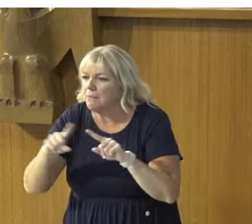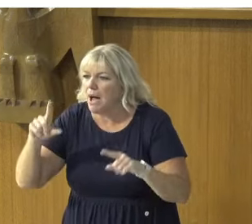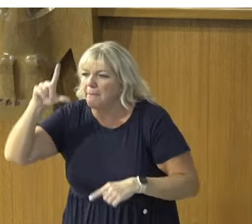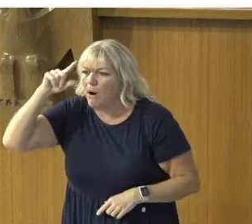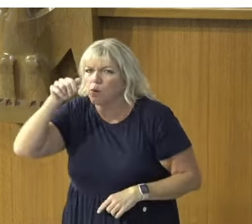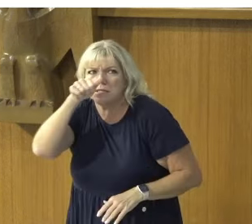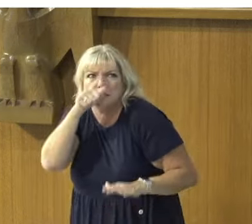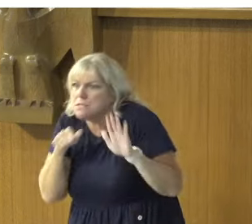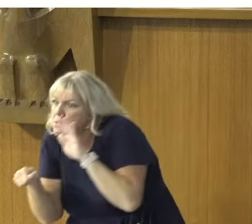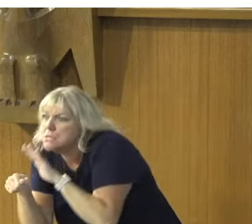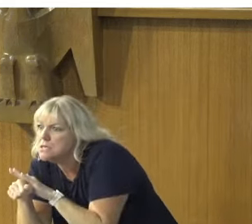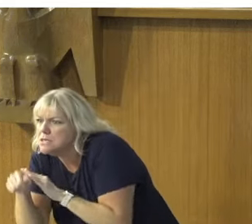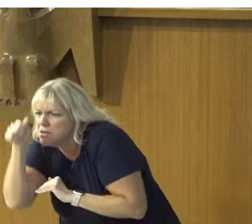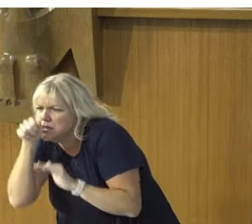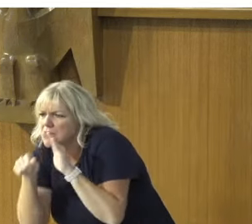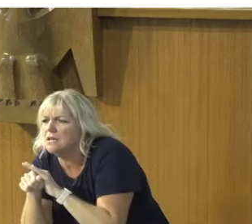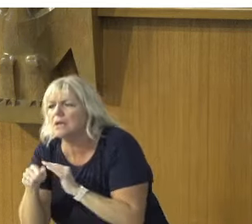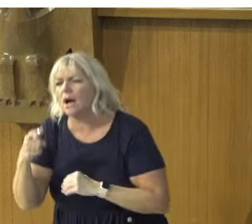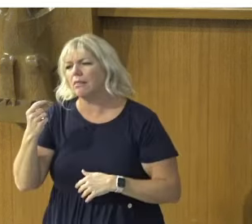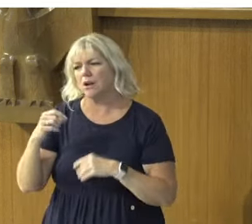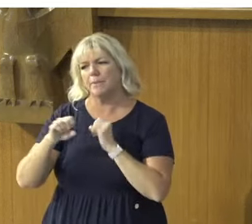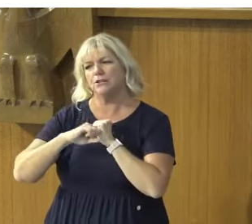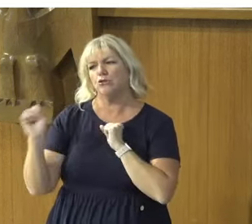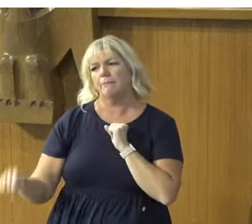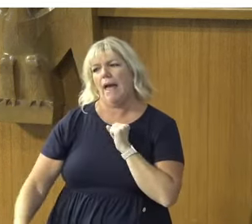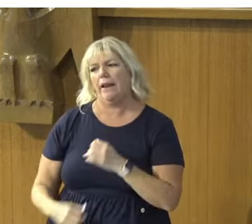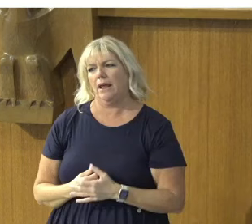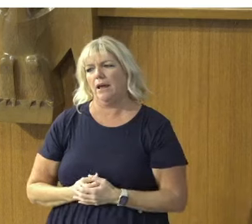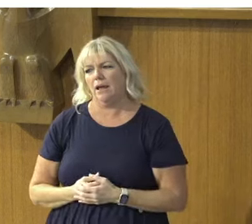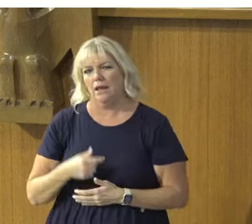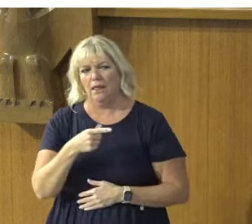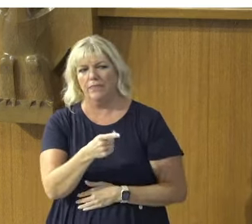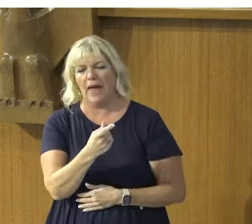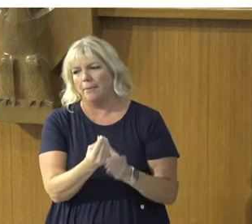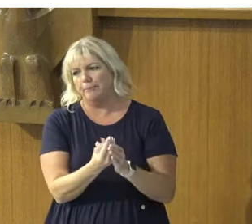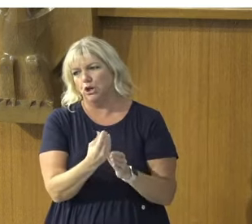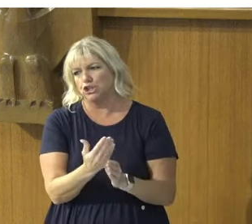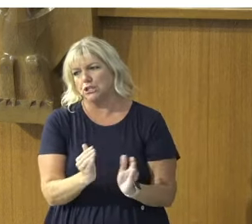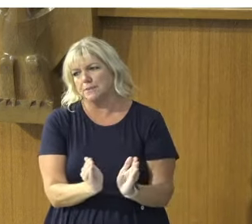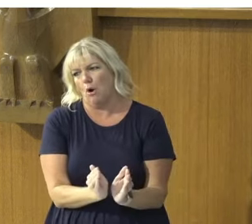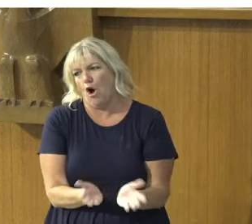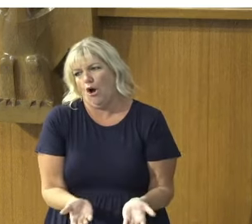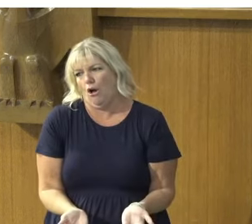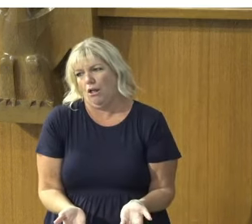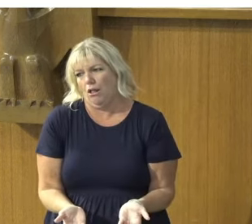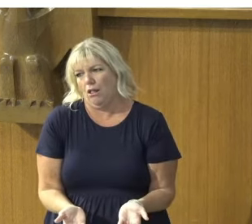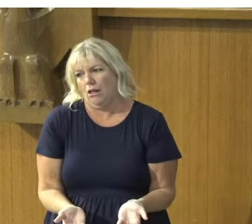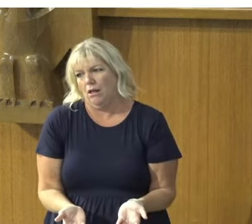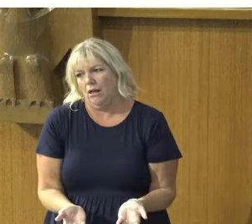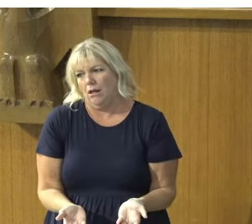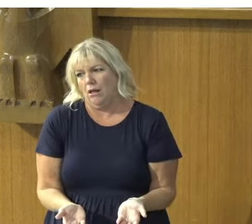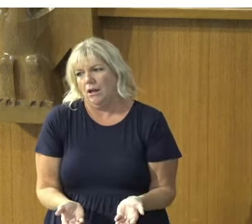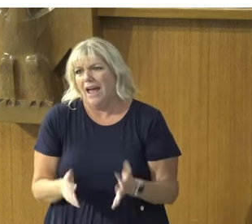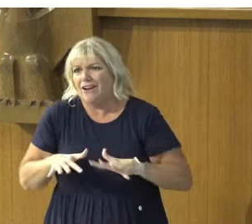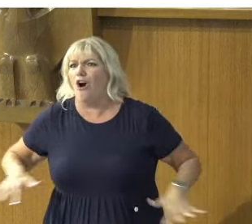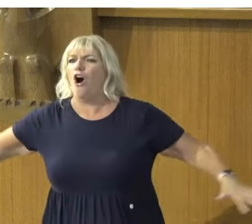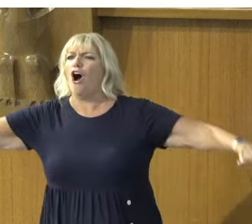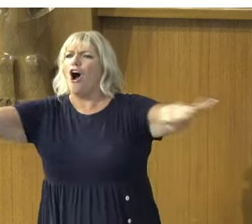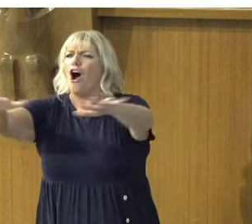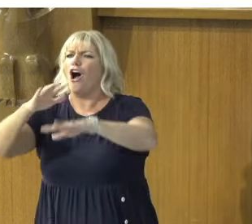it. And I feel like that's overdramatic given the size of the burning bush compared to the serenity of the rest of the painting.